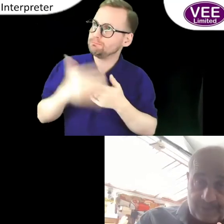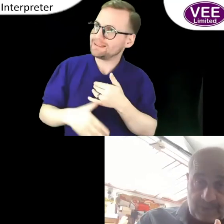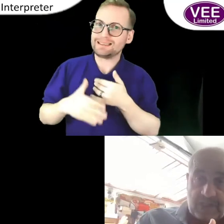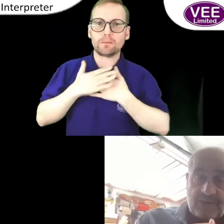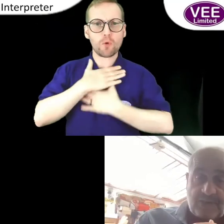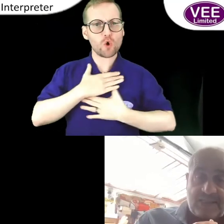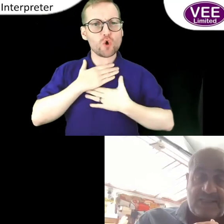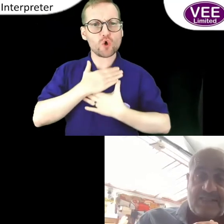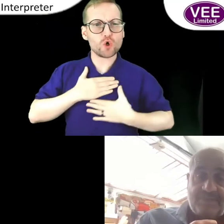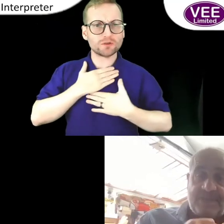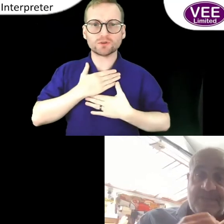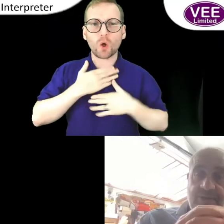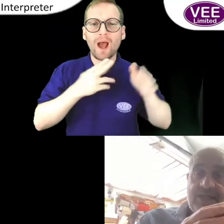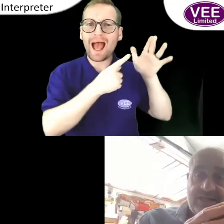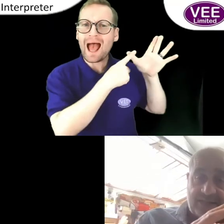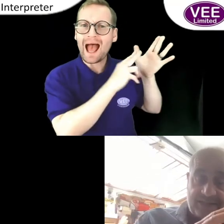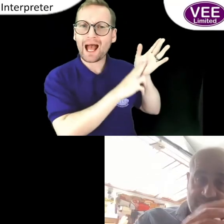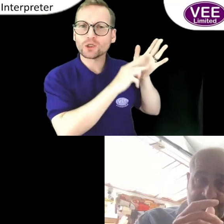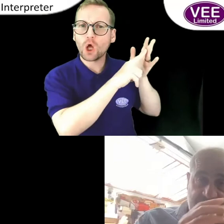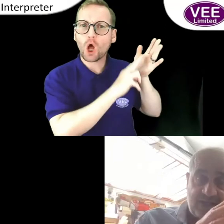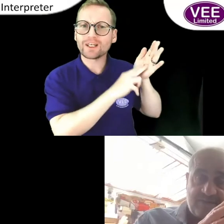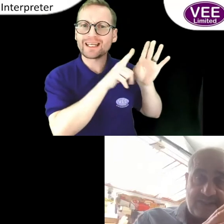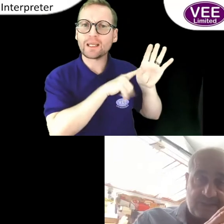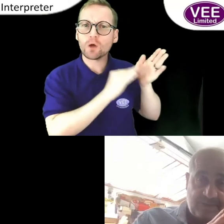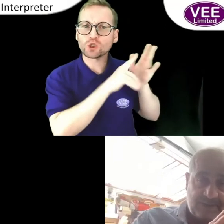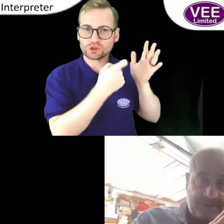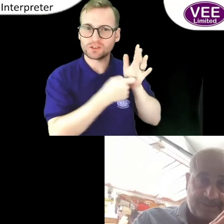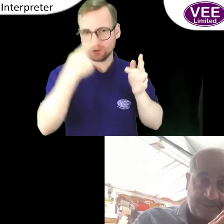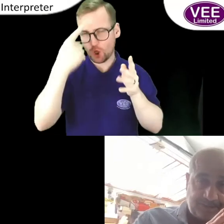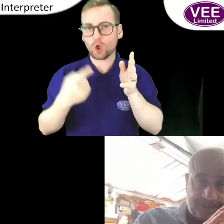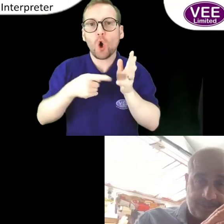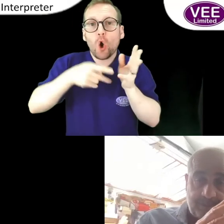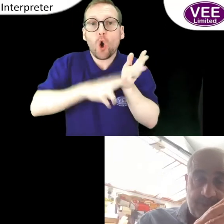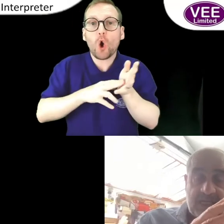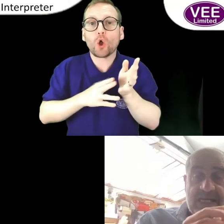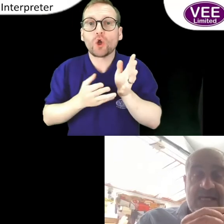mourned. So this is a piece called Unearthed. Can we have the next one, please?